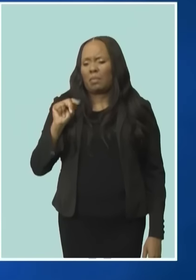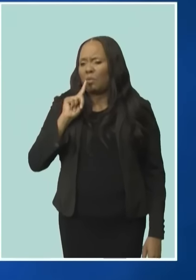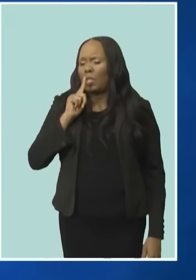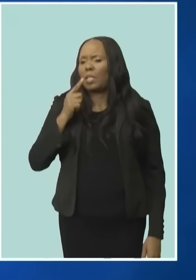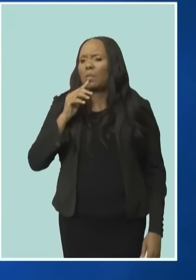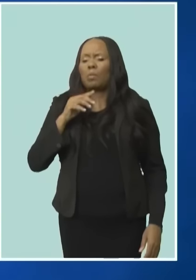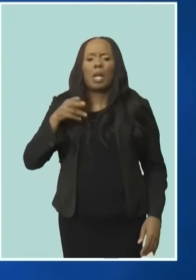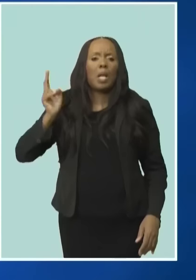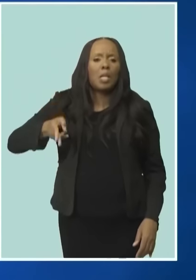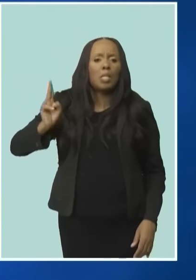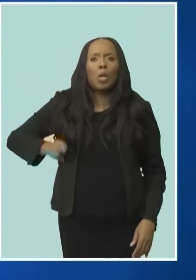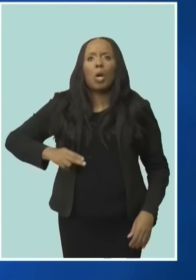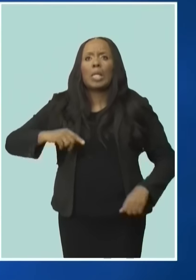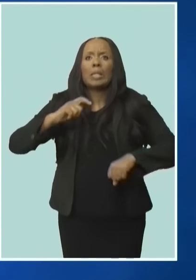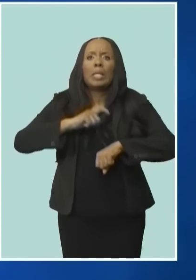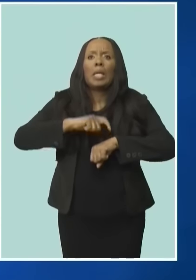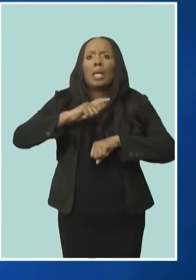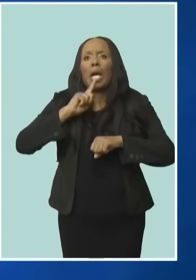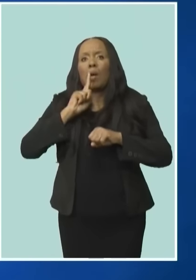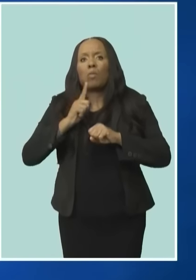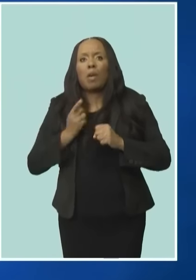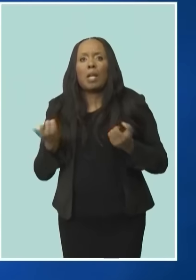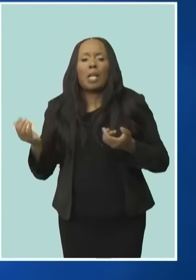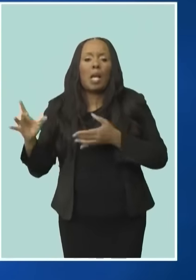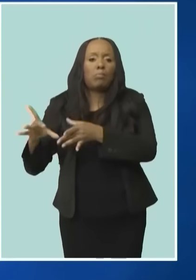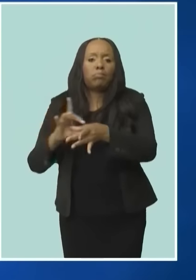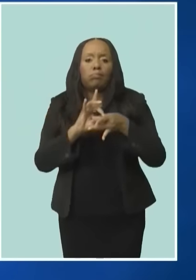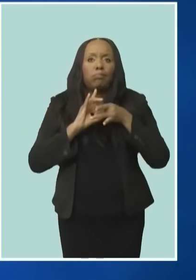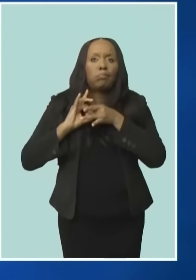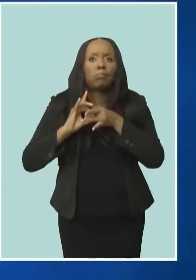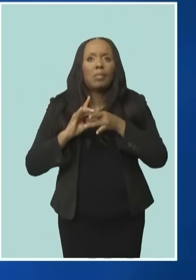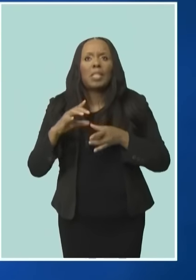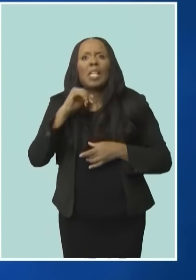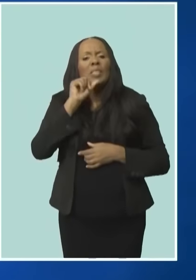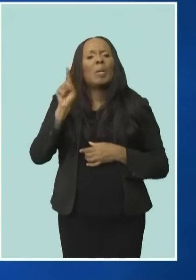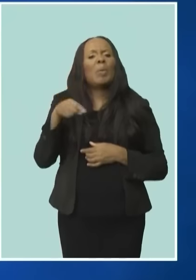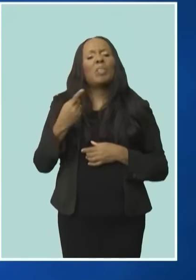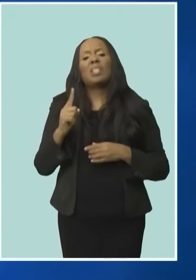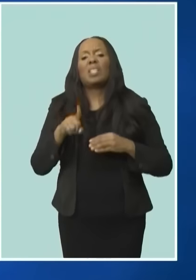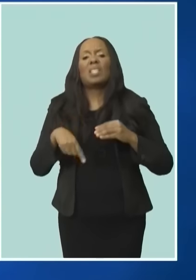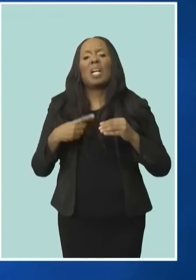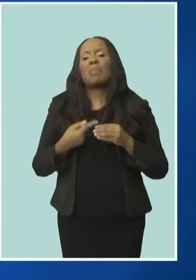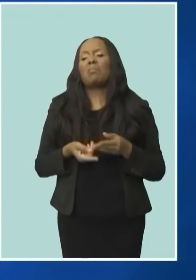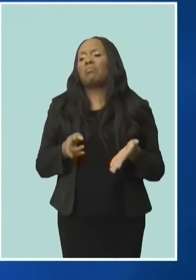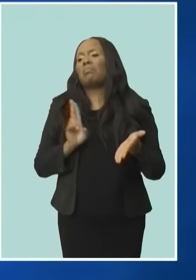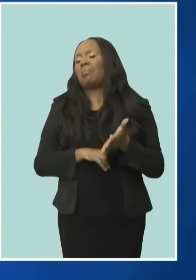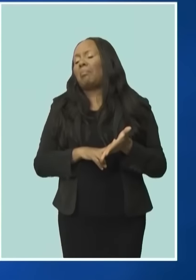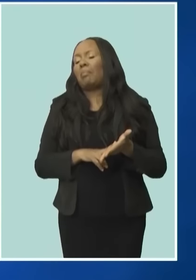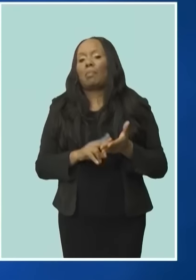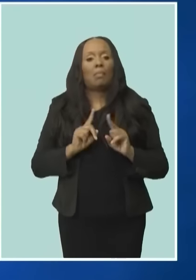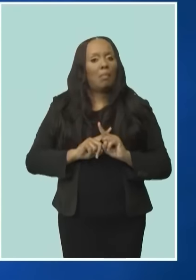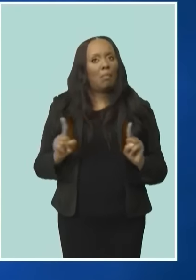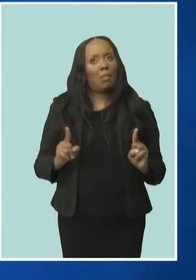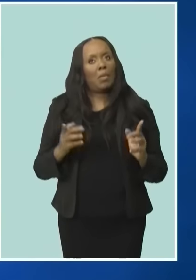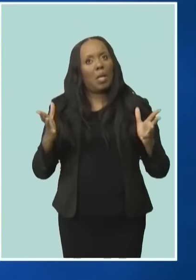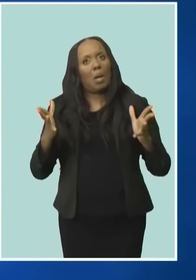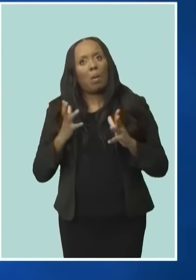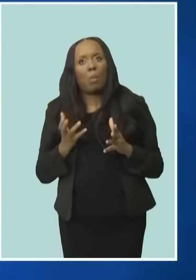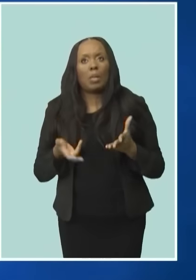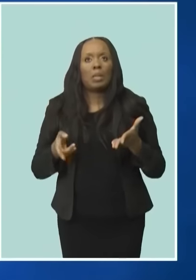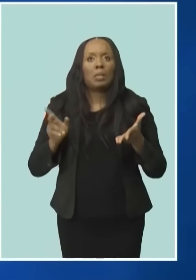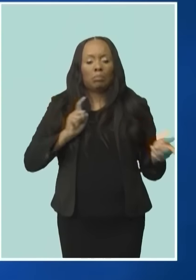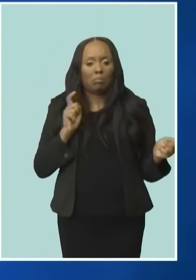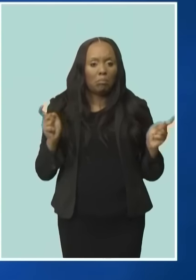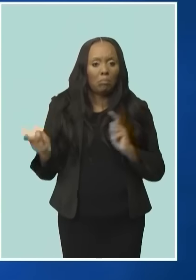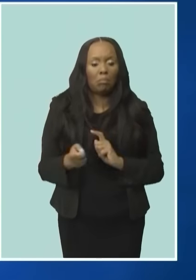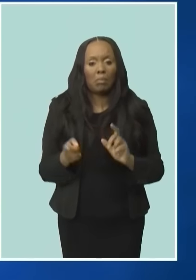between the entities. He said the signing is more than a ceremonial act, but a bold step towards a commitment on transforming our